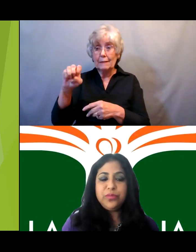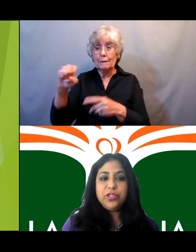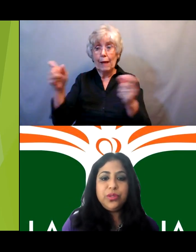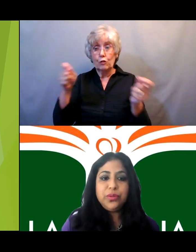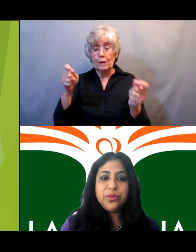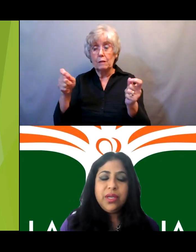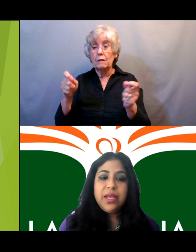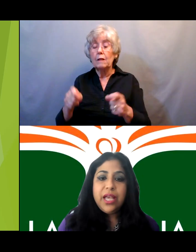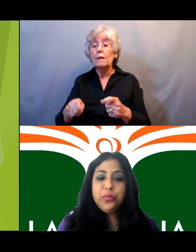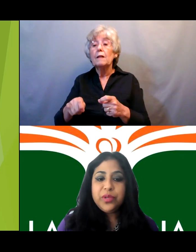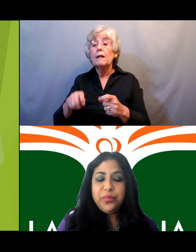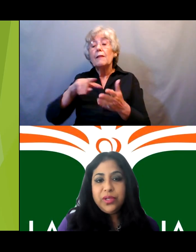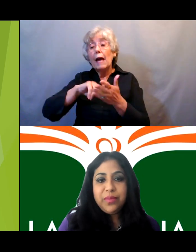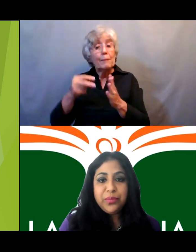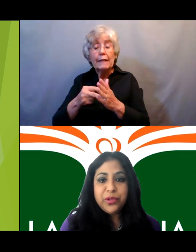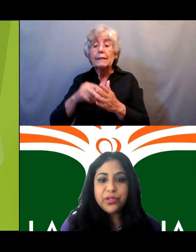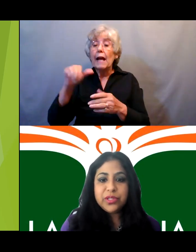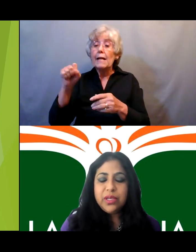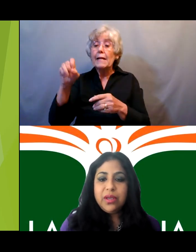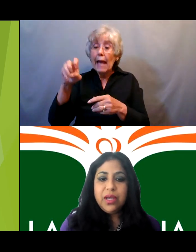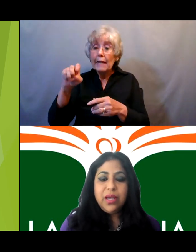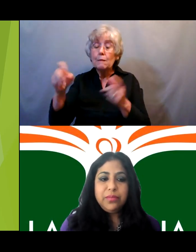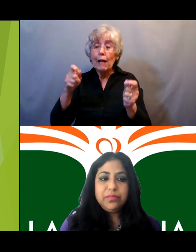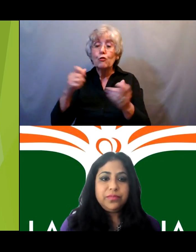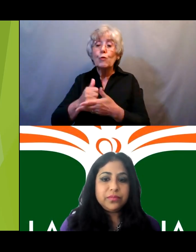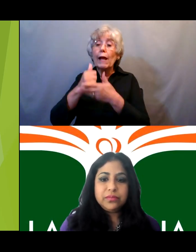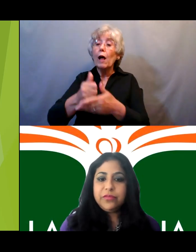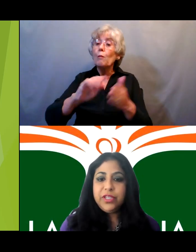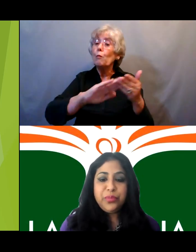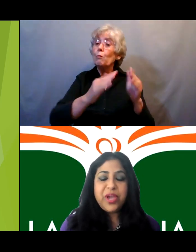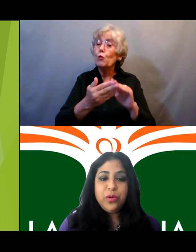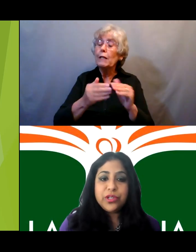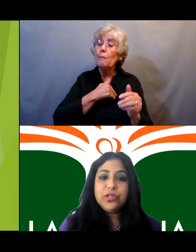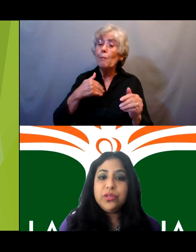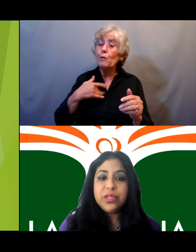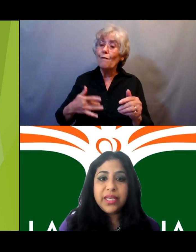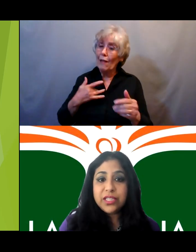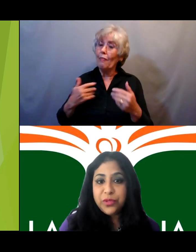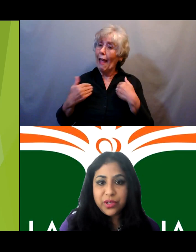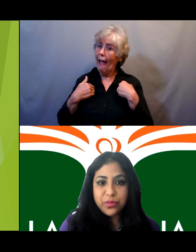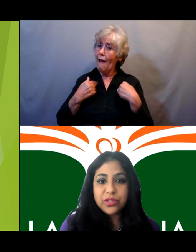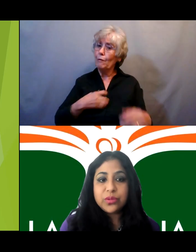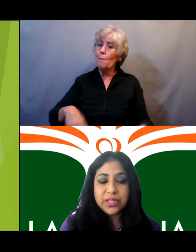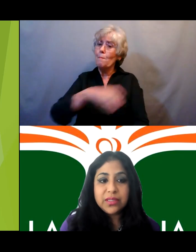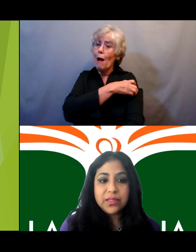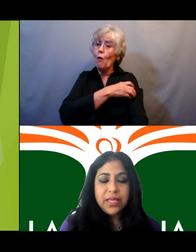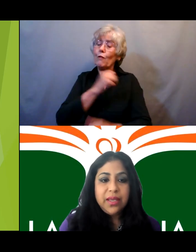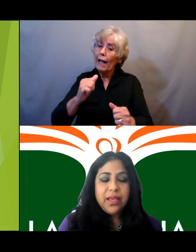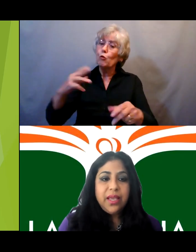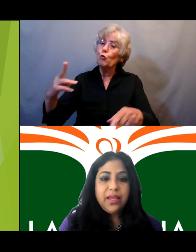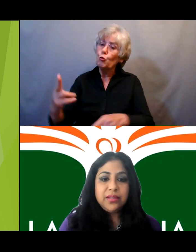case management to help community members feel empowered to utilize community